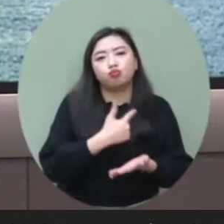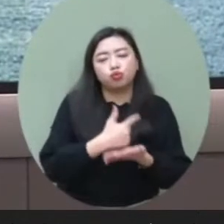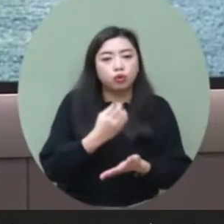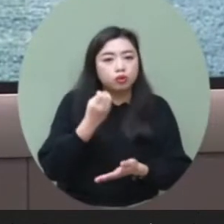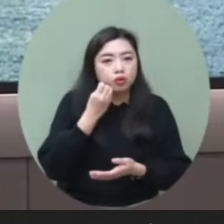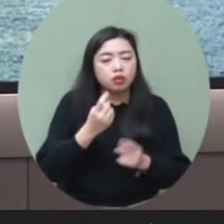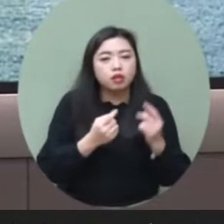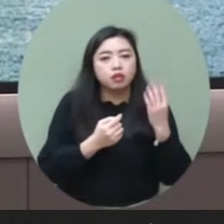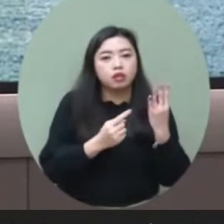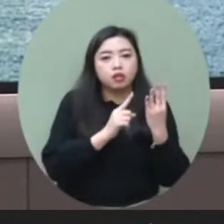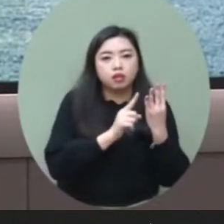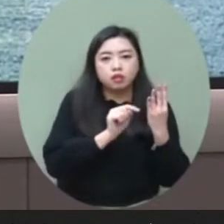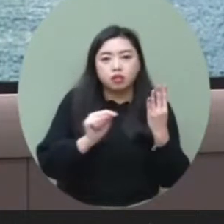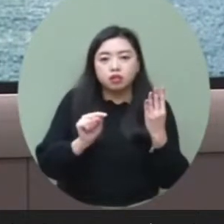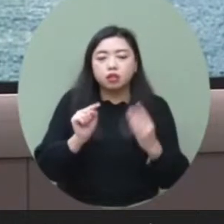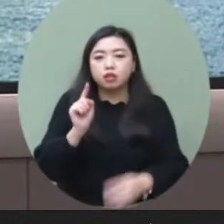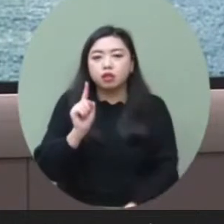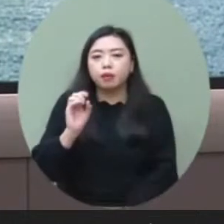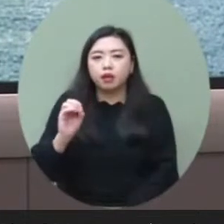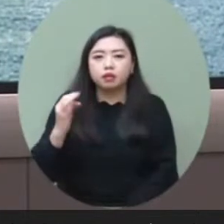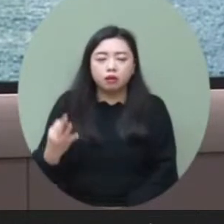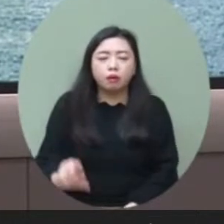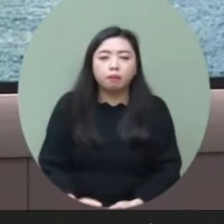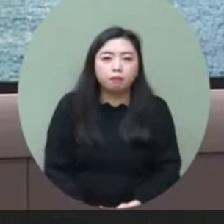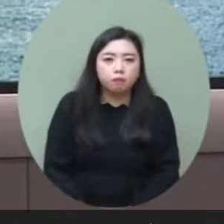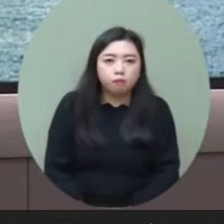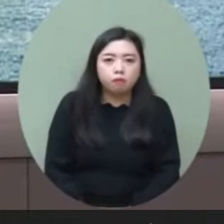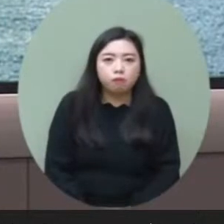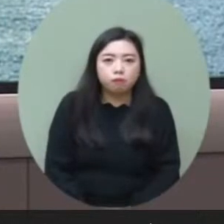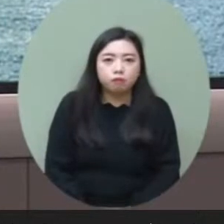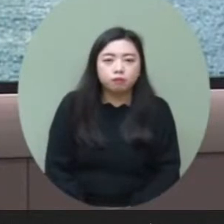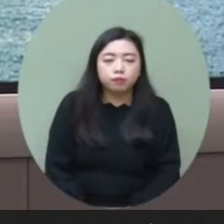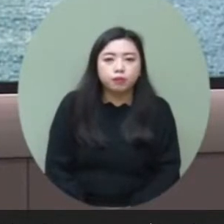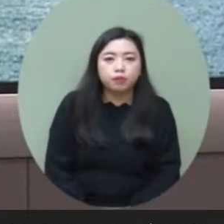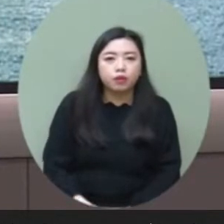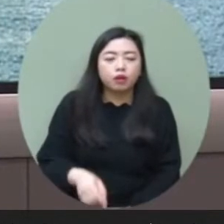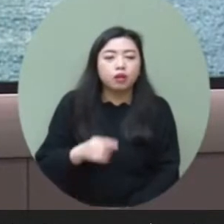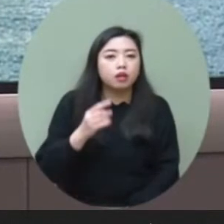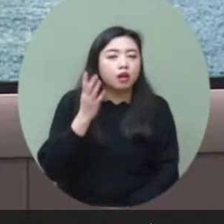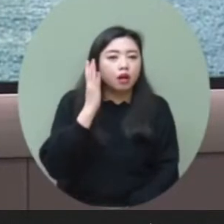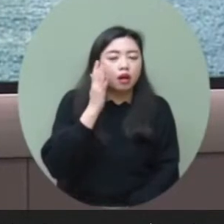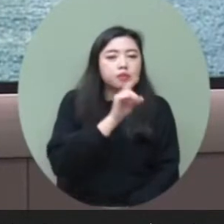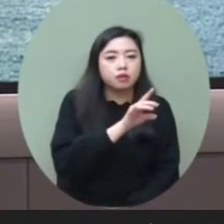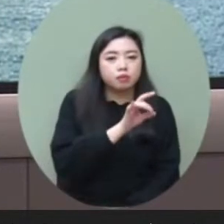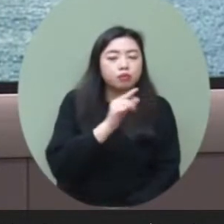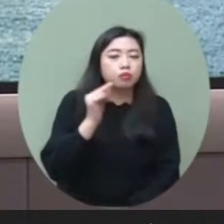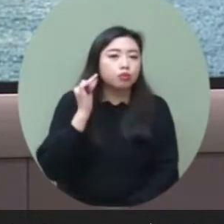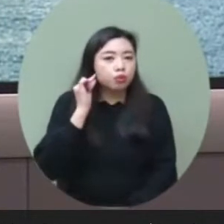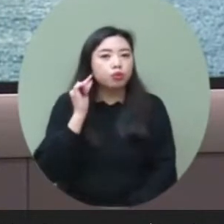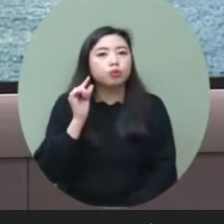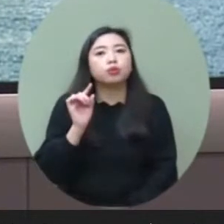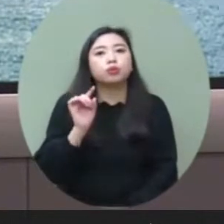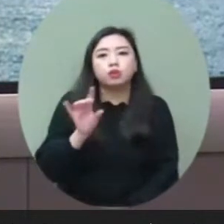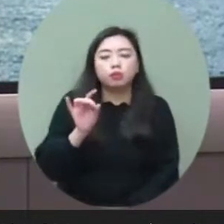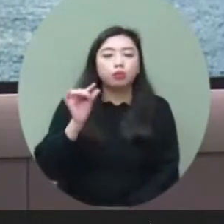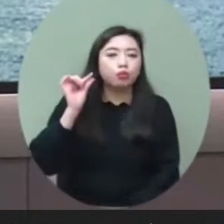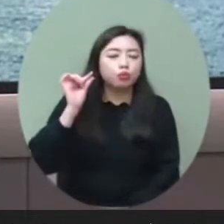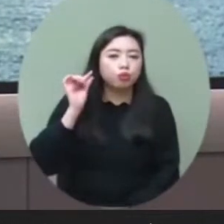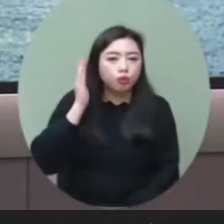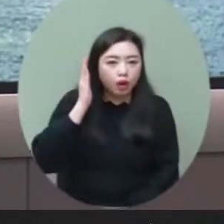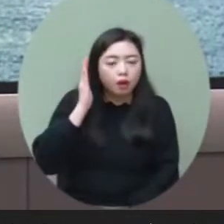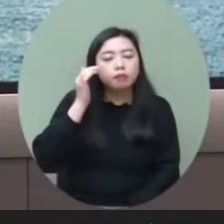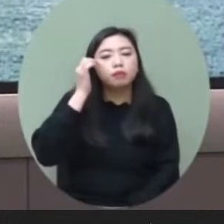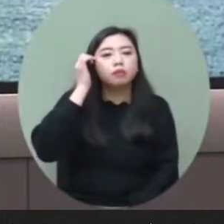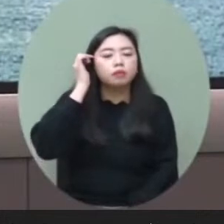condition. They are aged 41 to 103. These consist of 15 males and